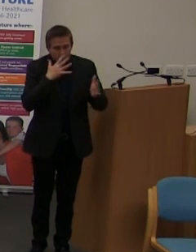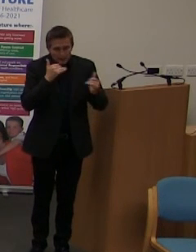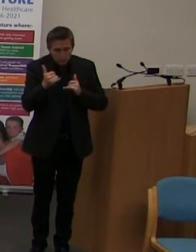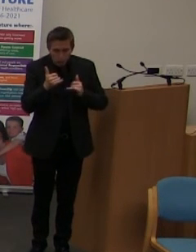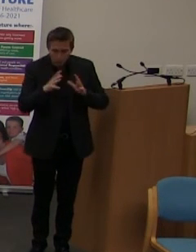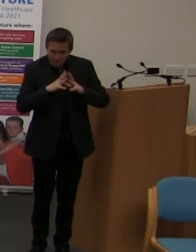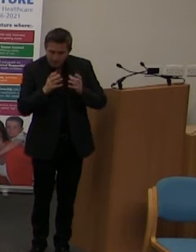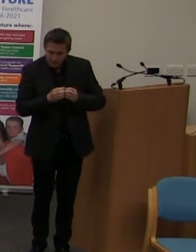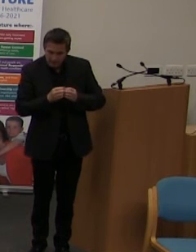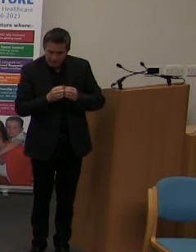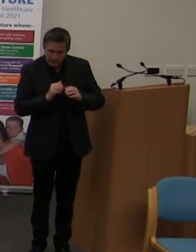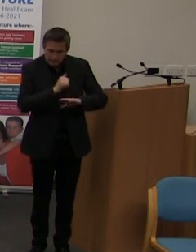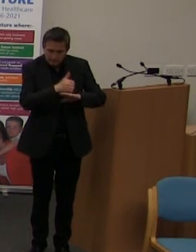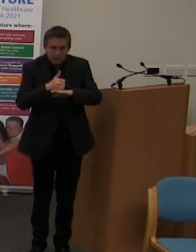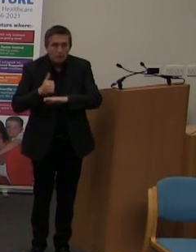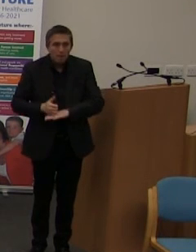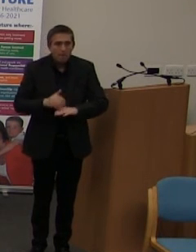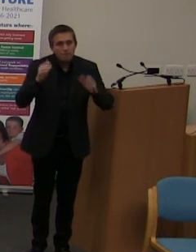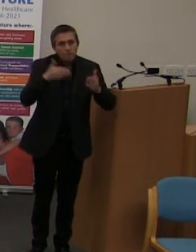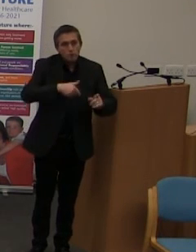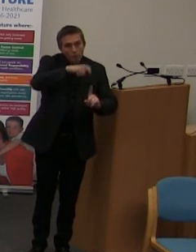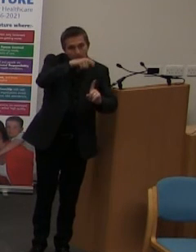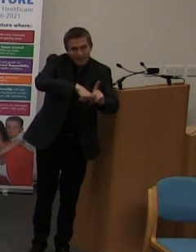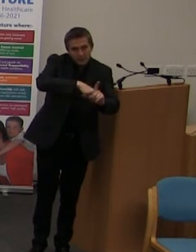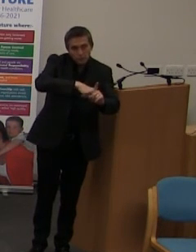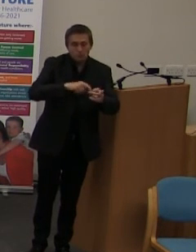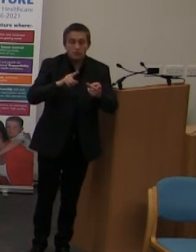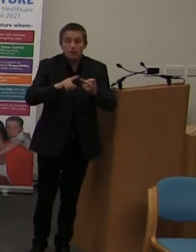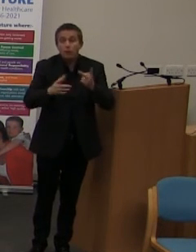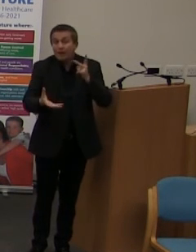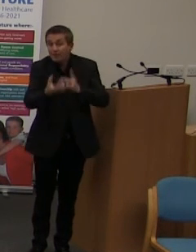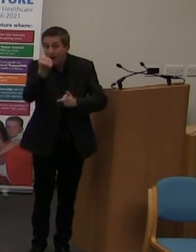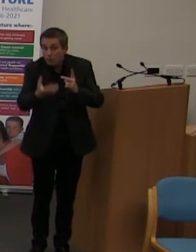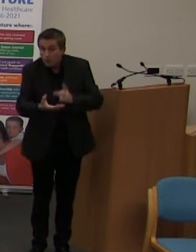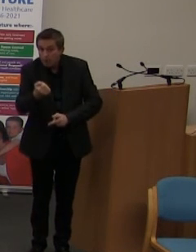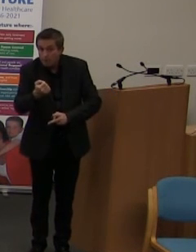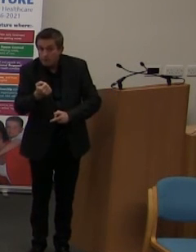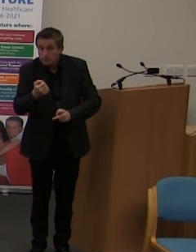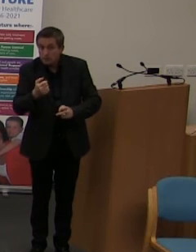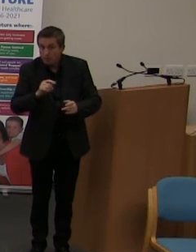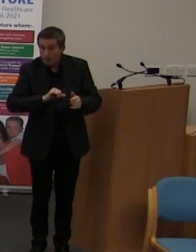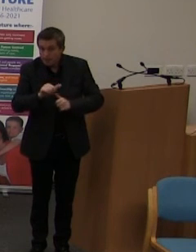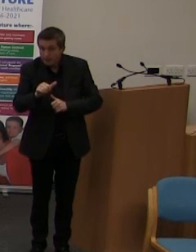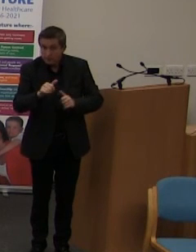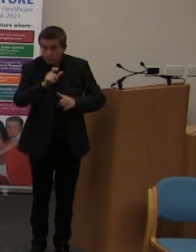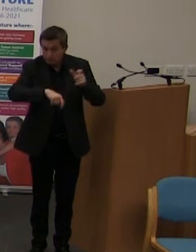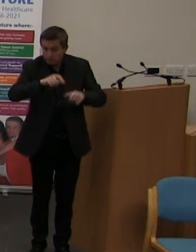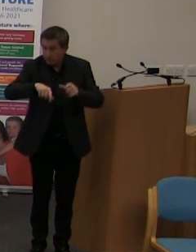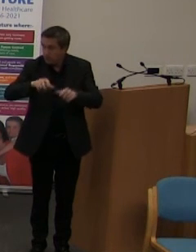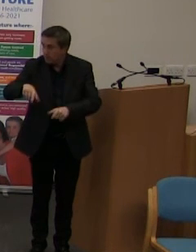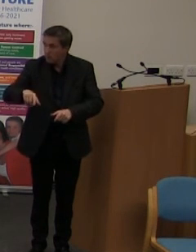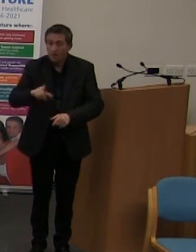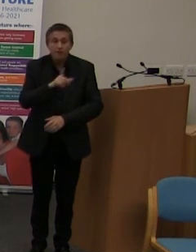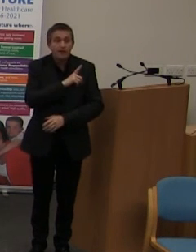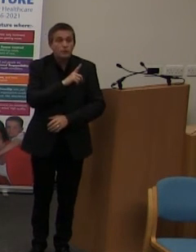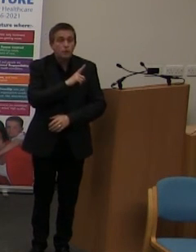sense, but making sure that they're patient-centred, patient-focused, and that the outcomes are what we would expect. And that's also why there's the whole